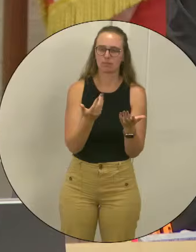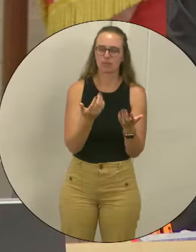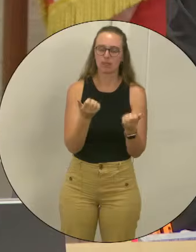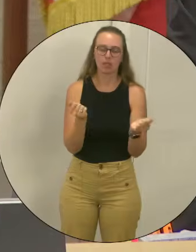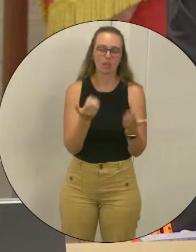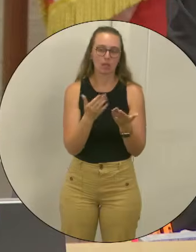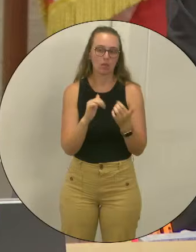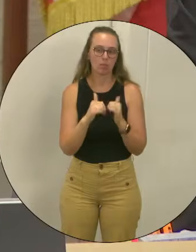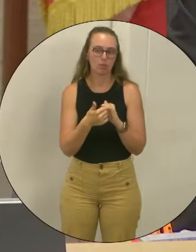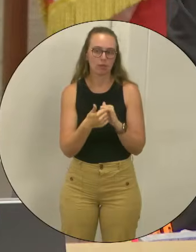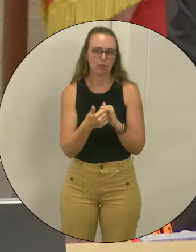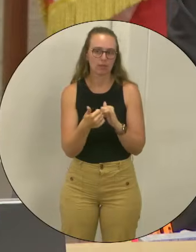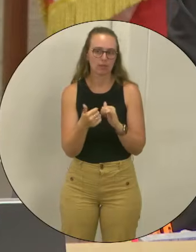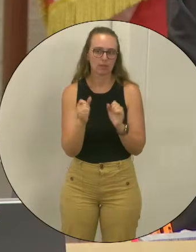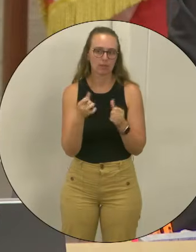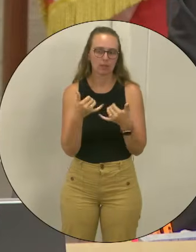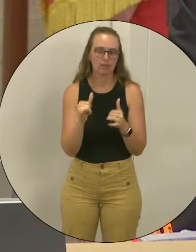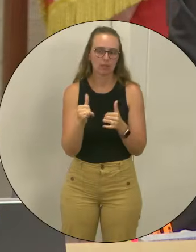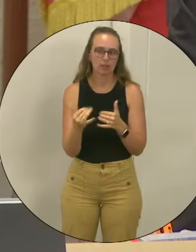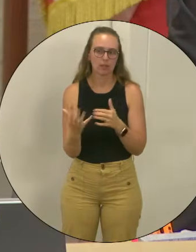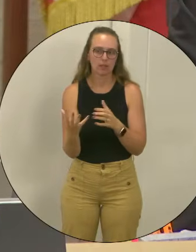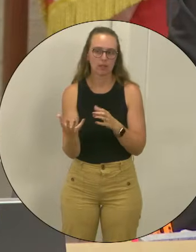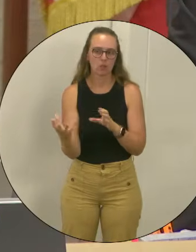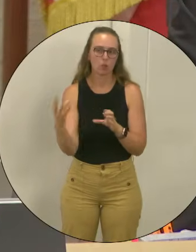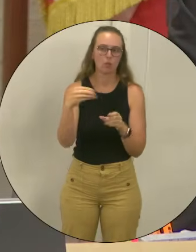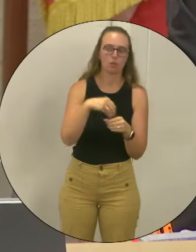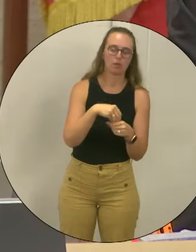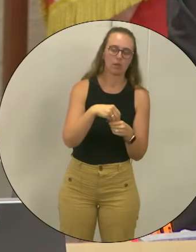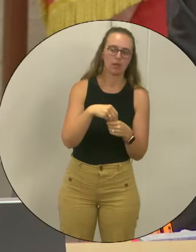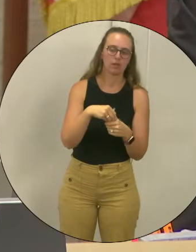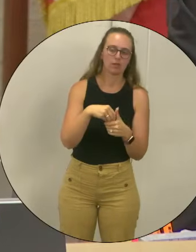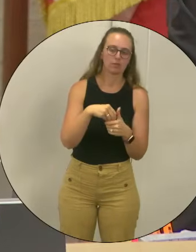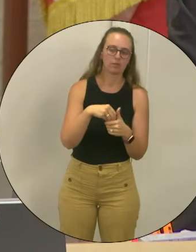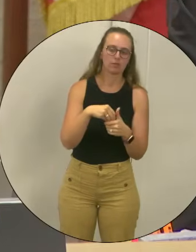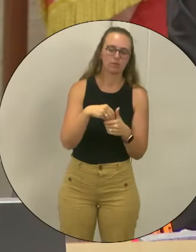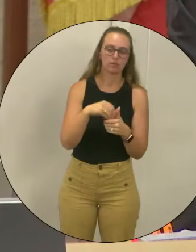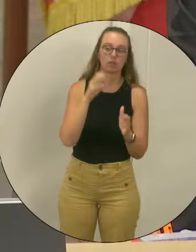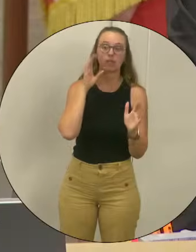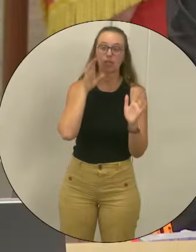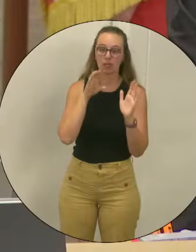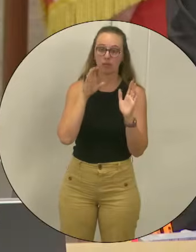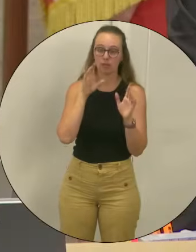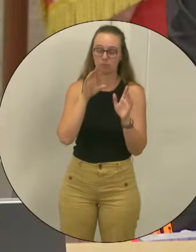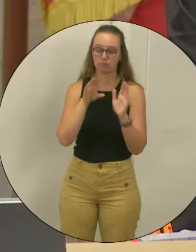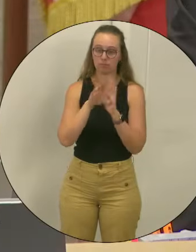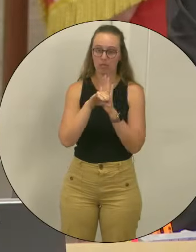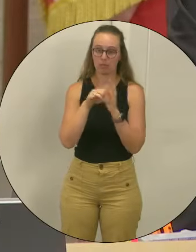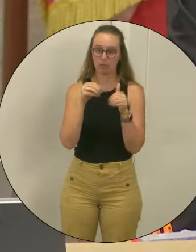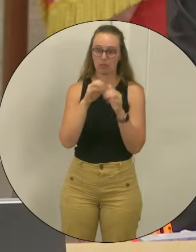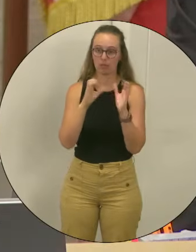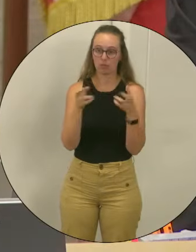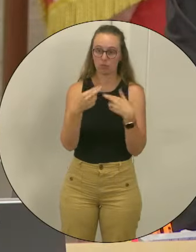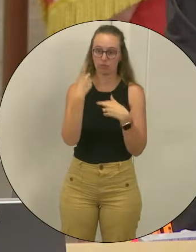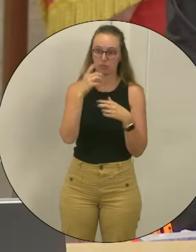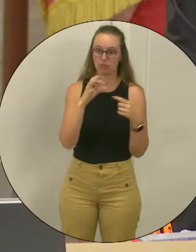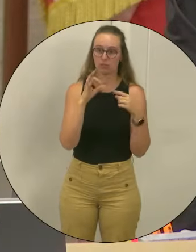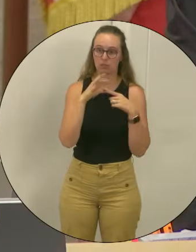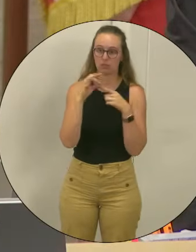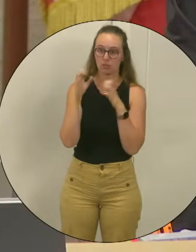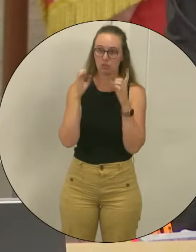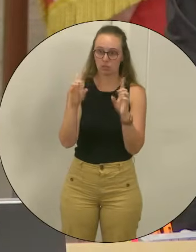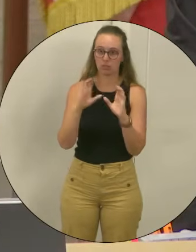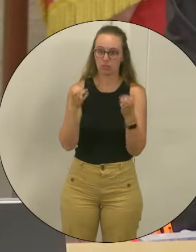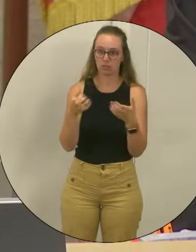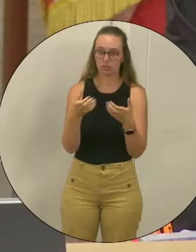way we can still incorporate cameras in the classroom for special education